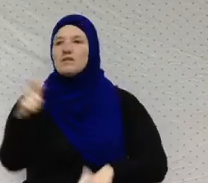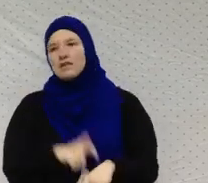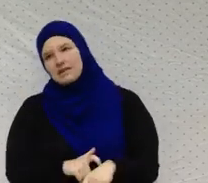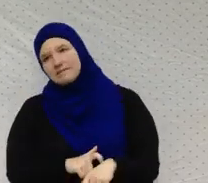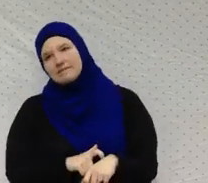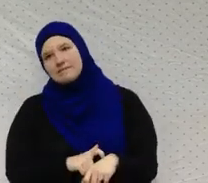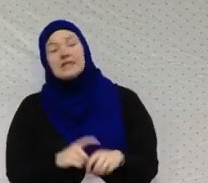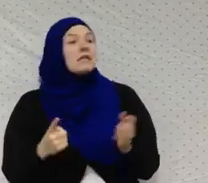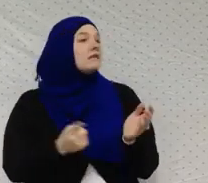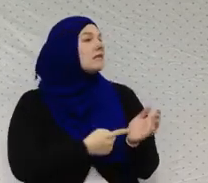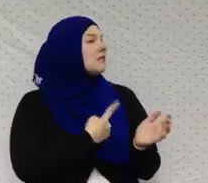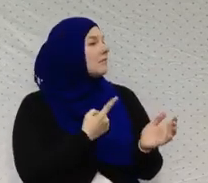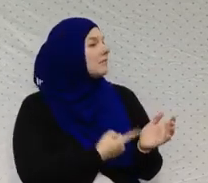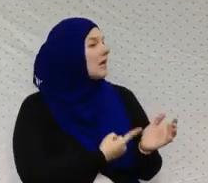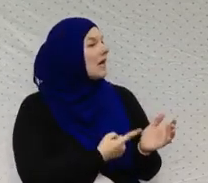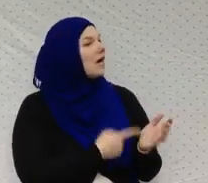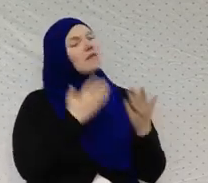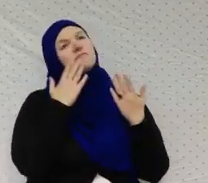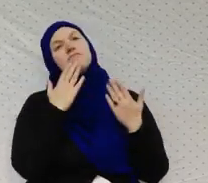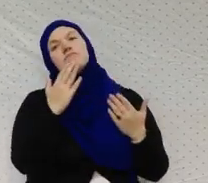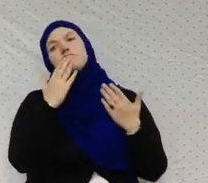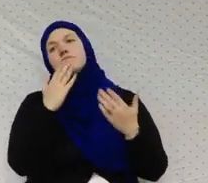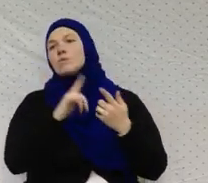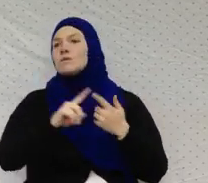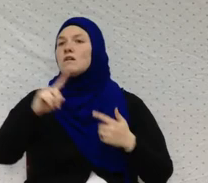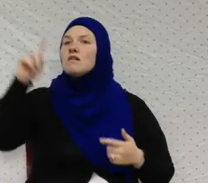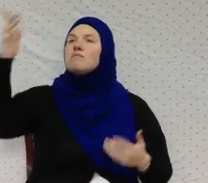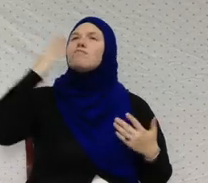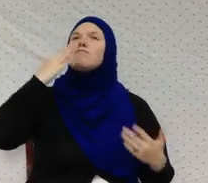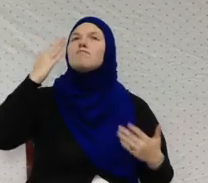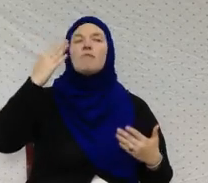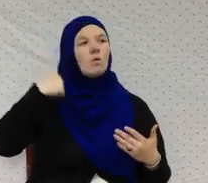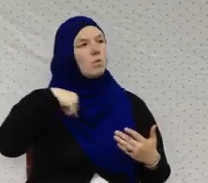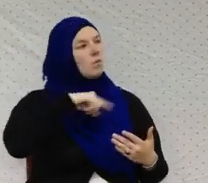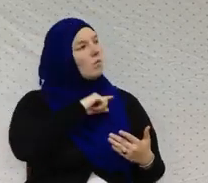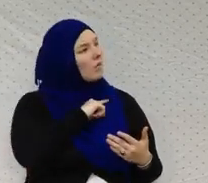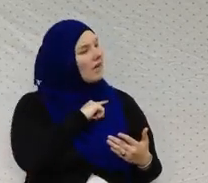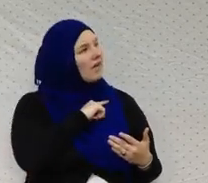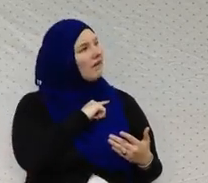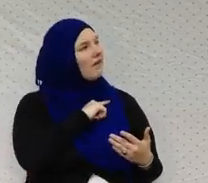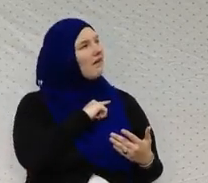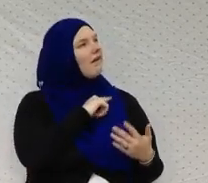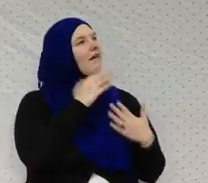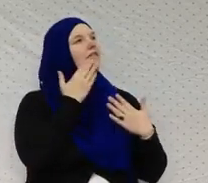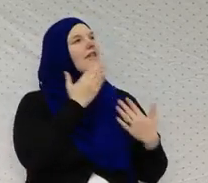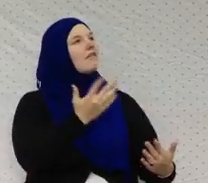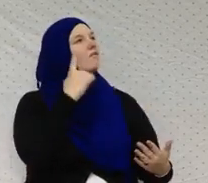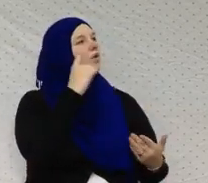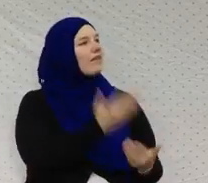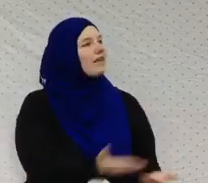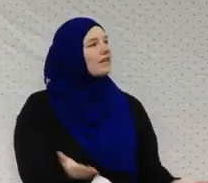time. And sometimes, even in our gratitude to Allah subhanahu wa ta'ala, we are